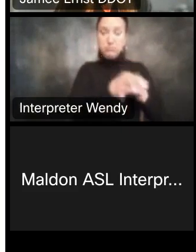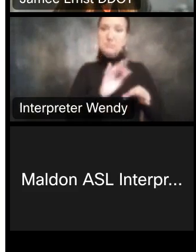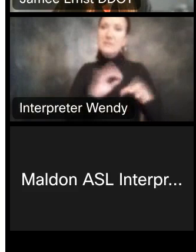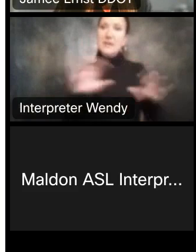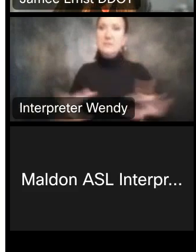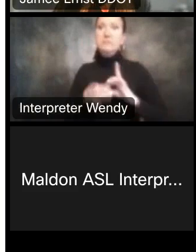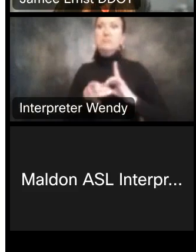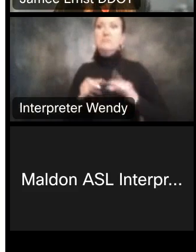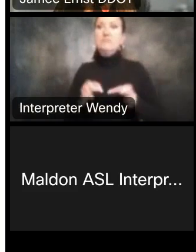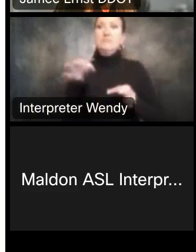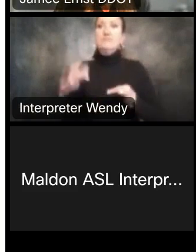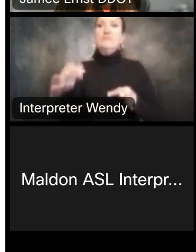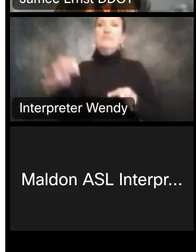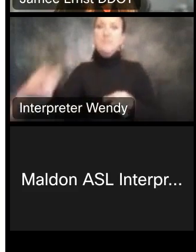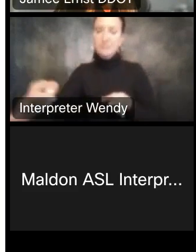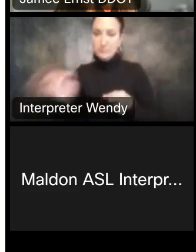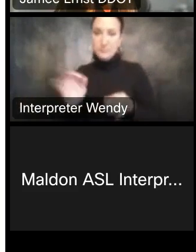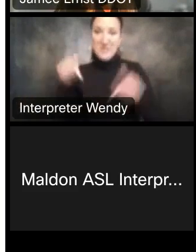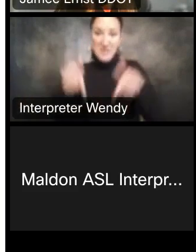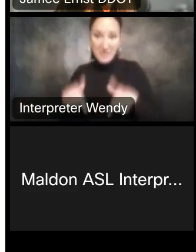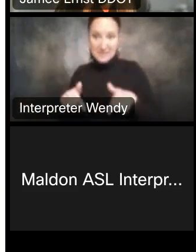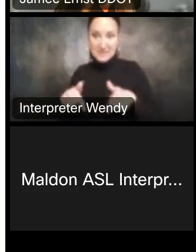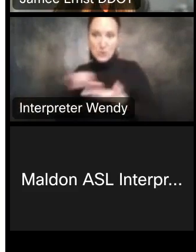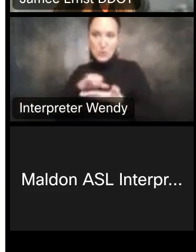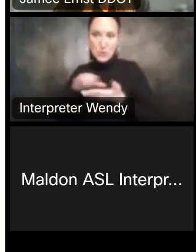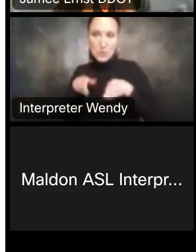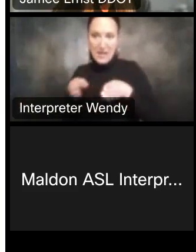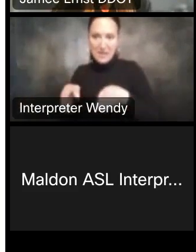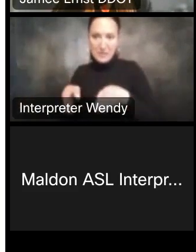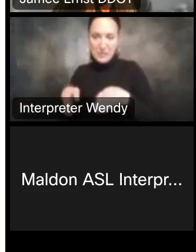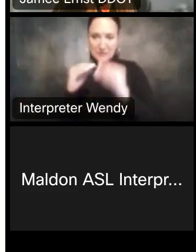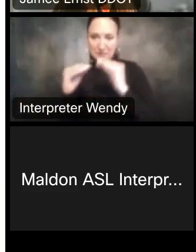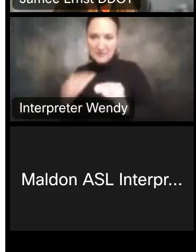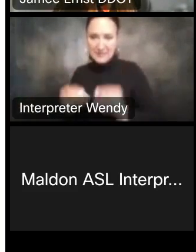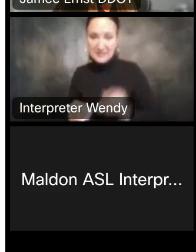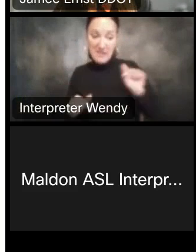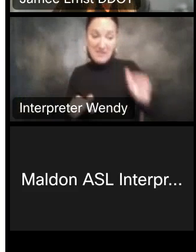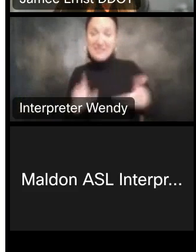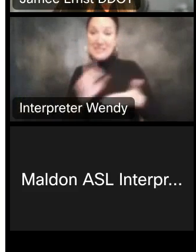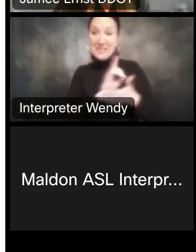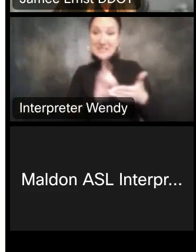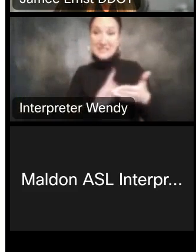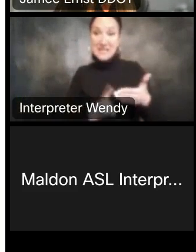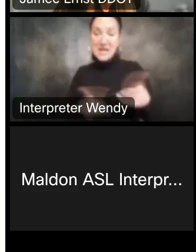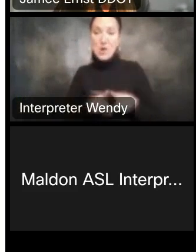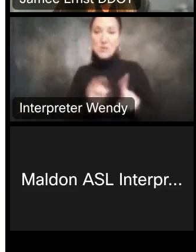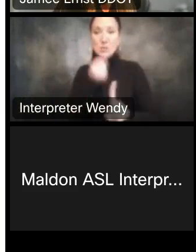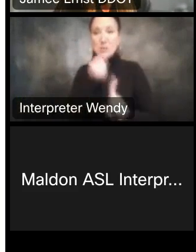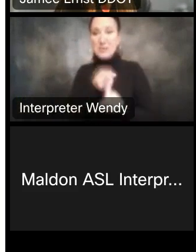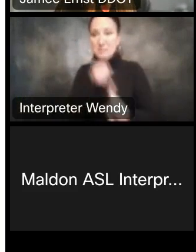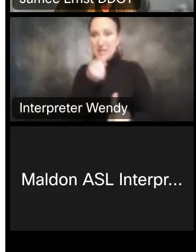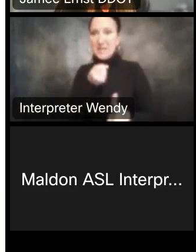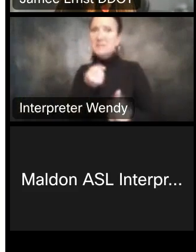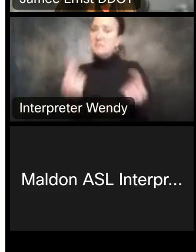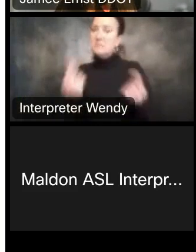delays the schedule and implementation of this project. That design also would impact a large number